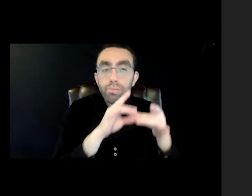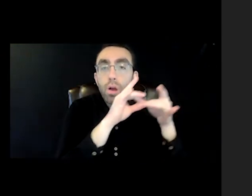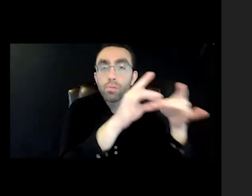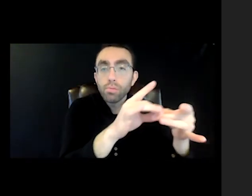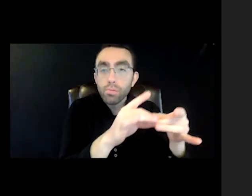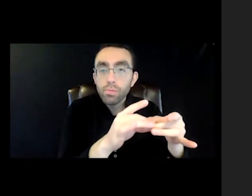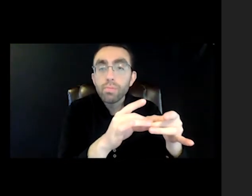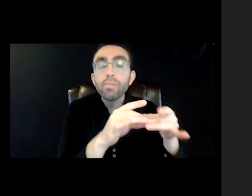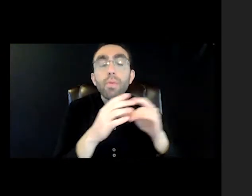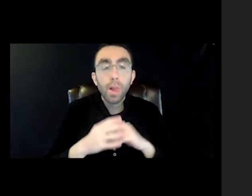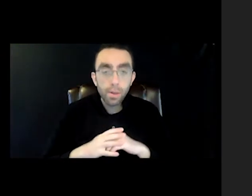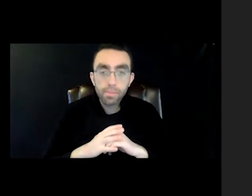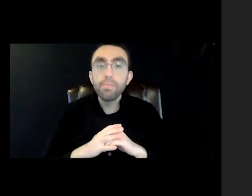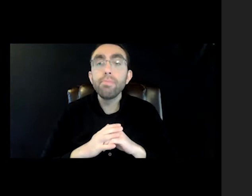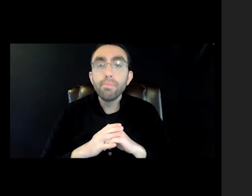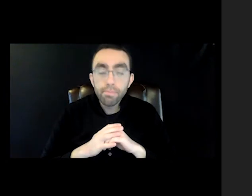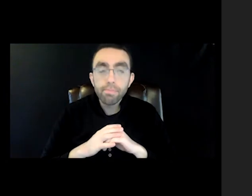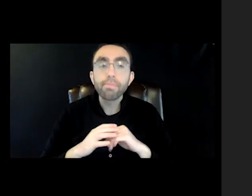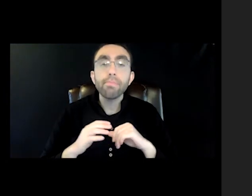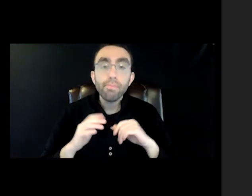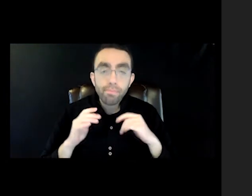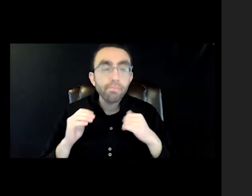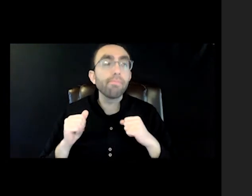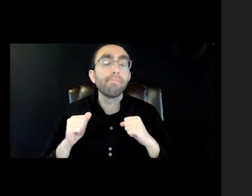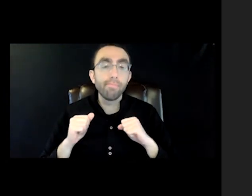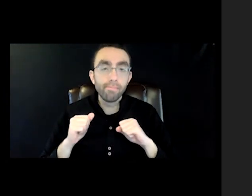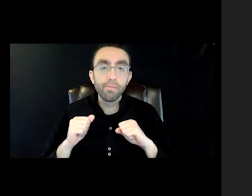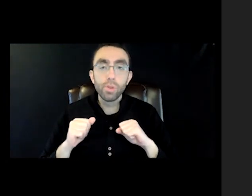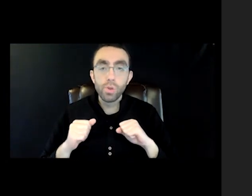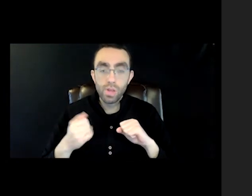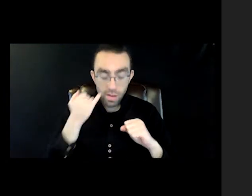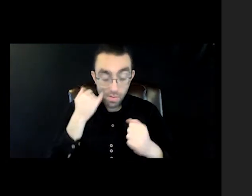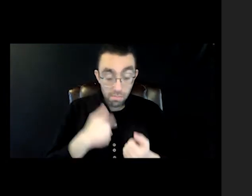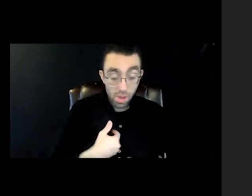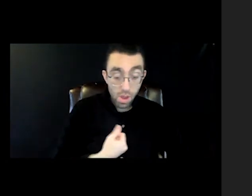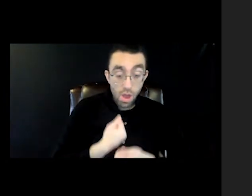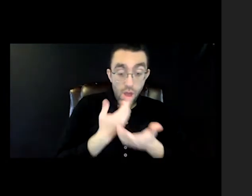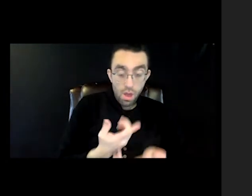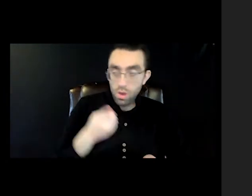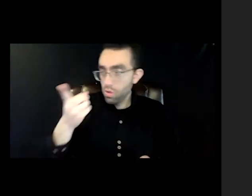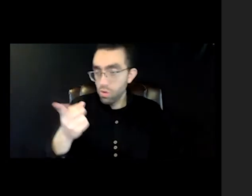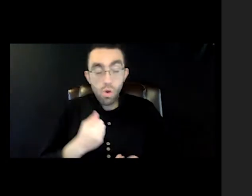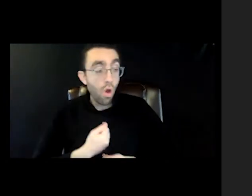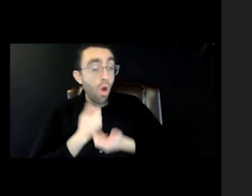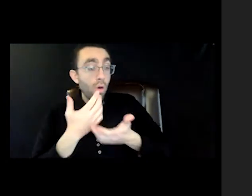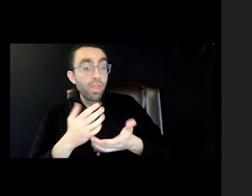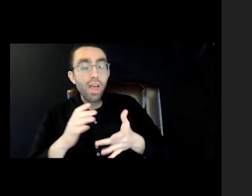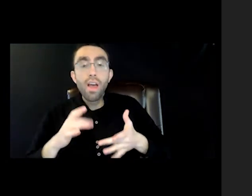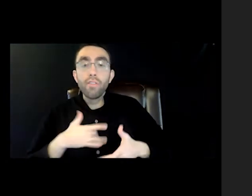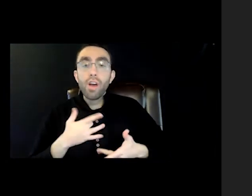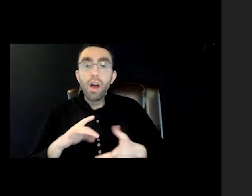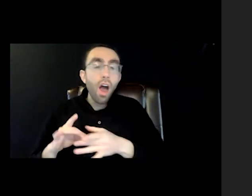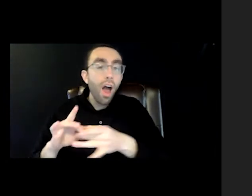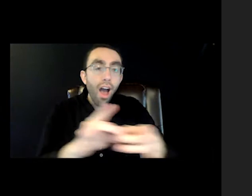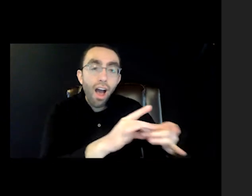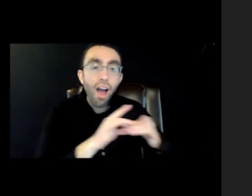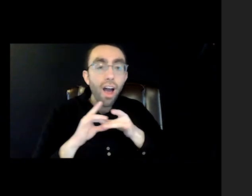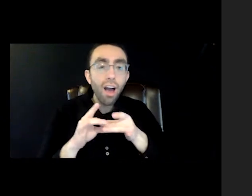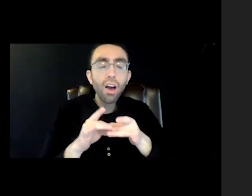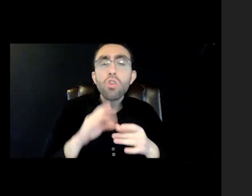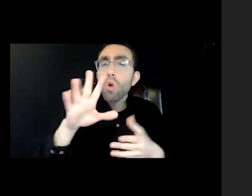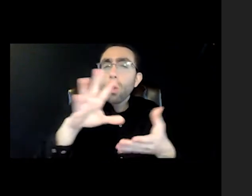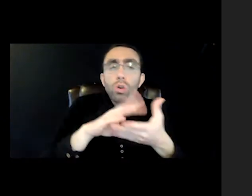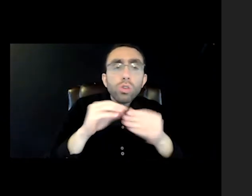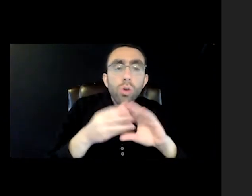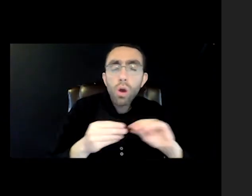else, we open up and we really try to connect with them. And while our stories and our experiences may be different, we all